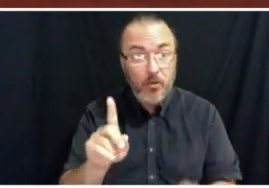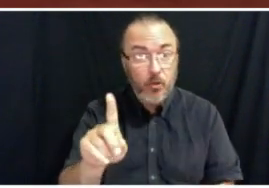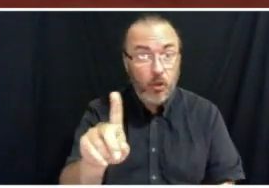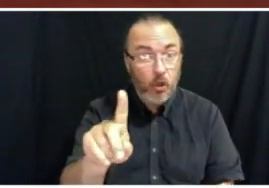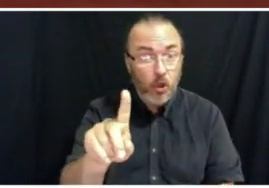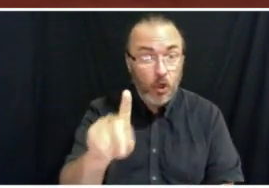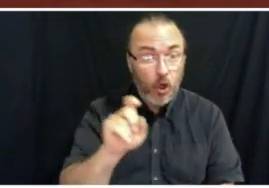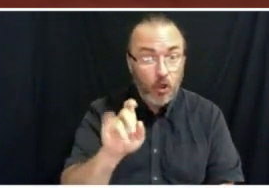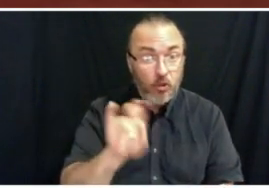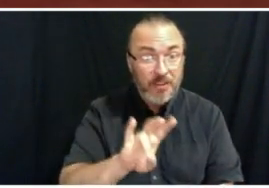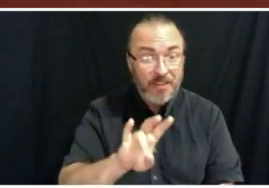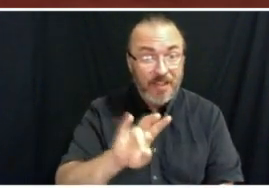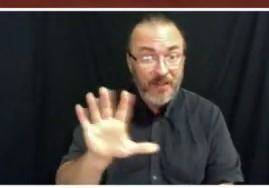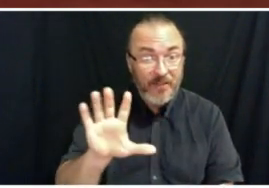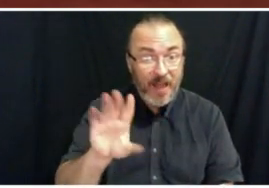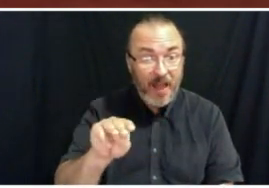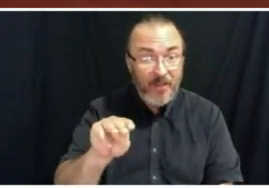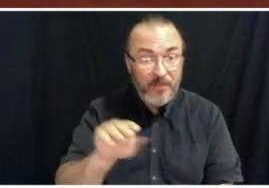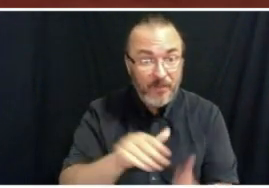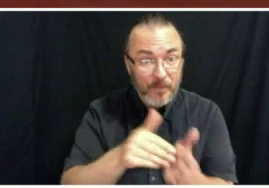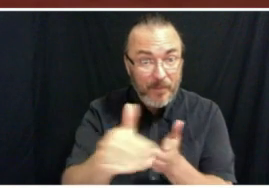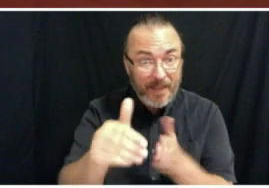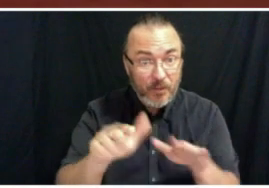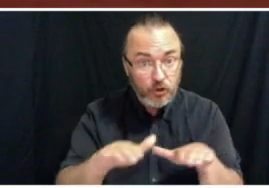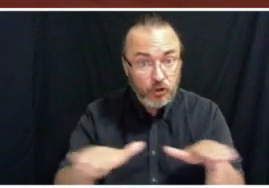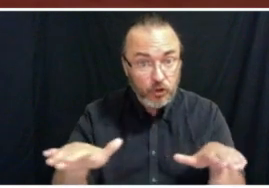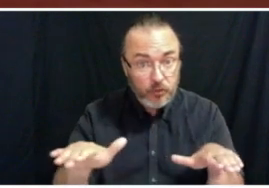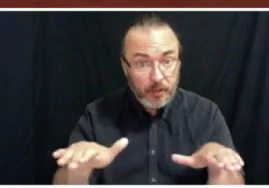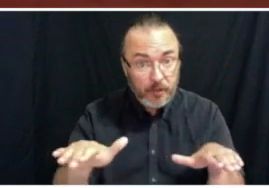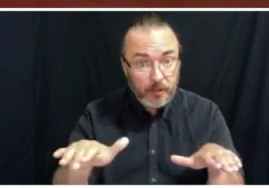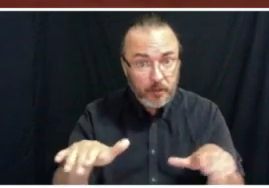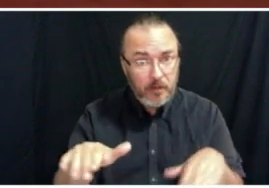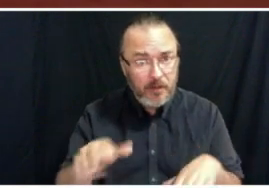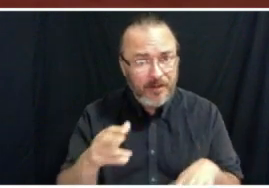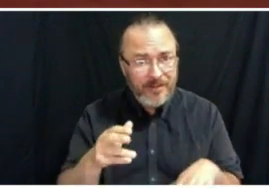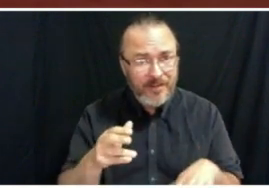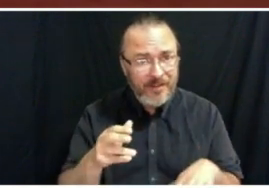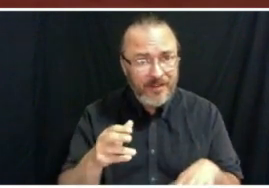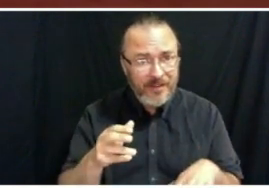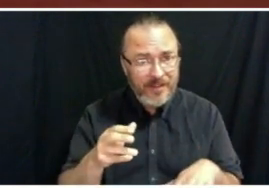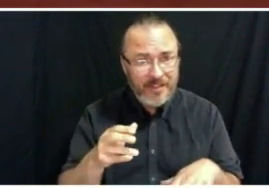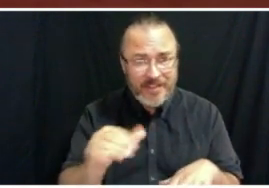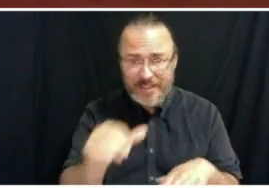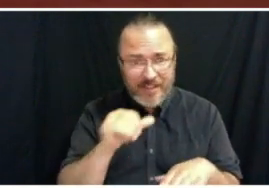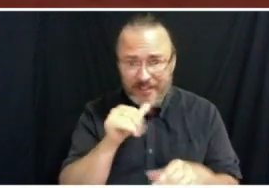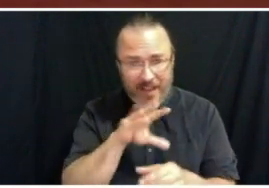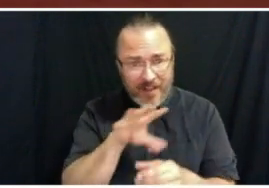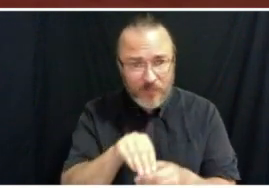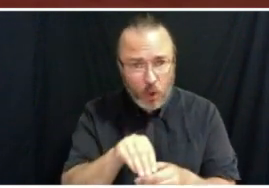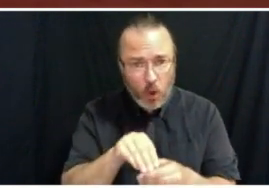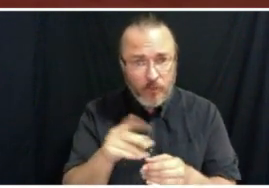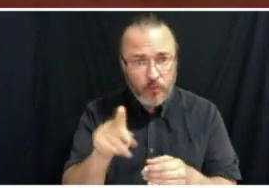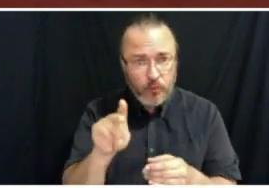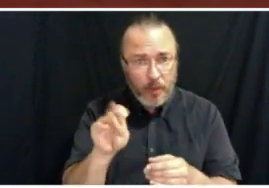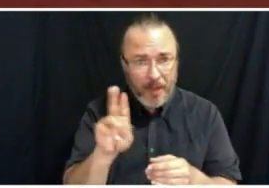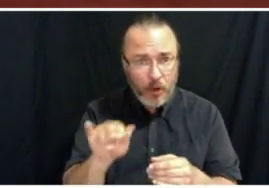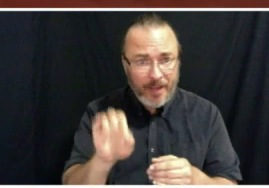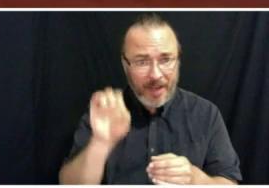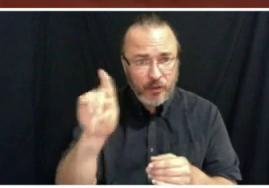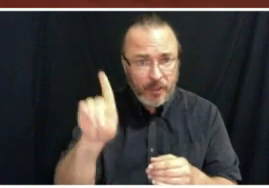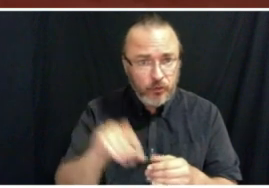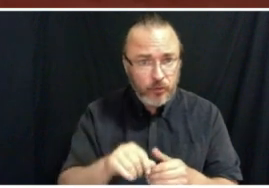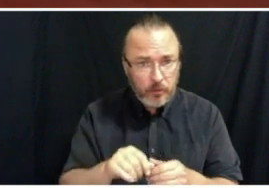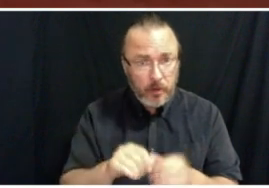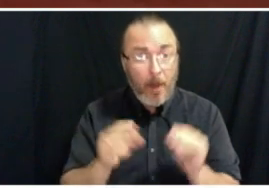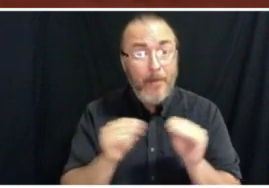175 million children globally are still out of pre-primary education, with more than 80%